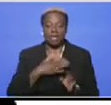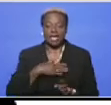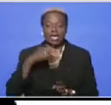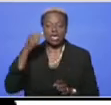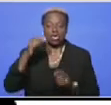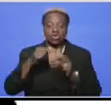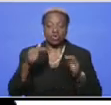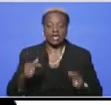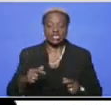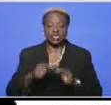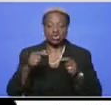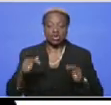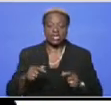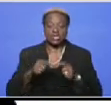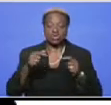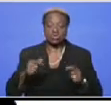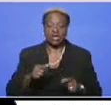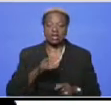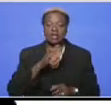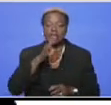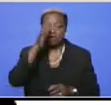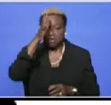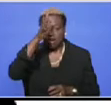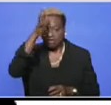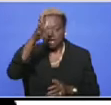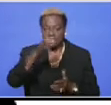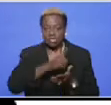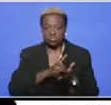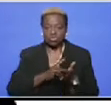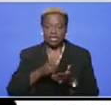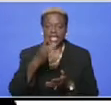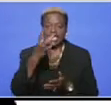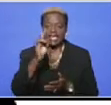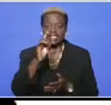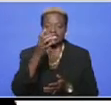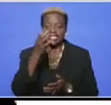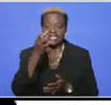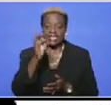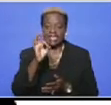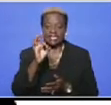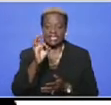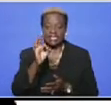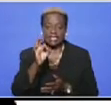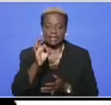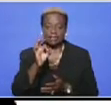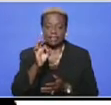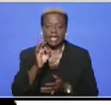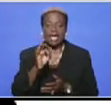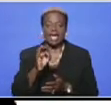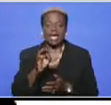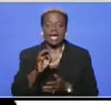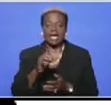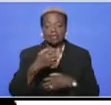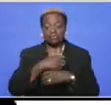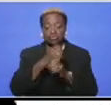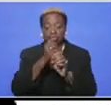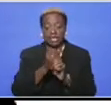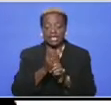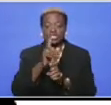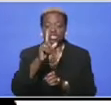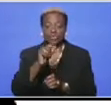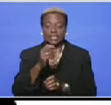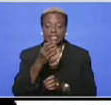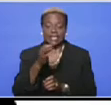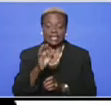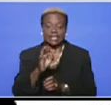great-great-grandfather's drawings from 1819. And I've created a partner piece for it in 2019. I've got a piece